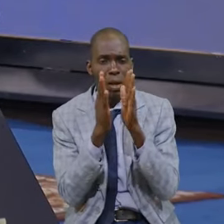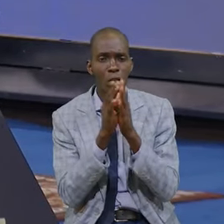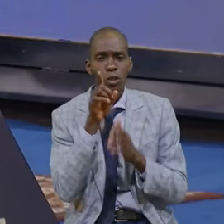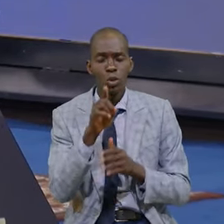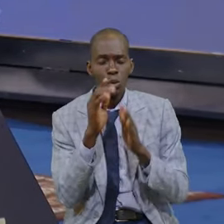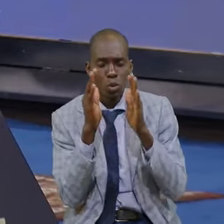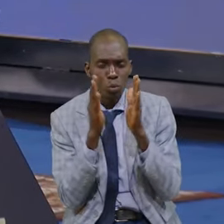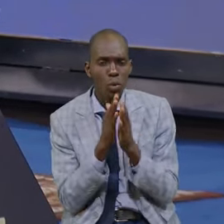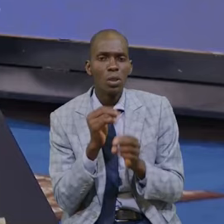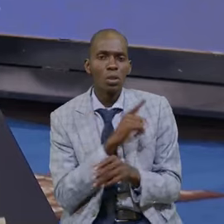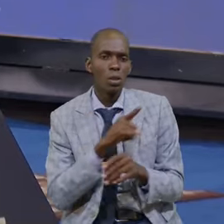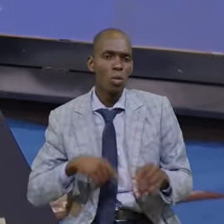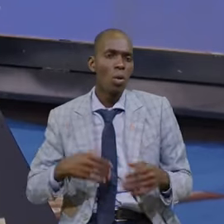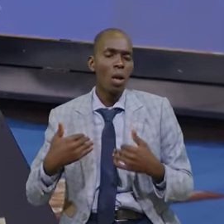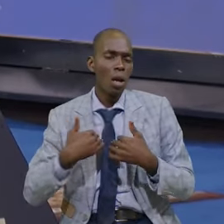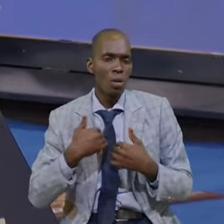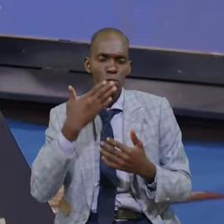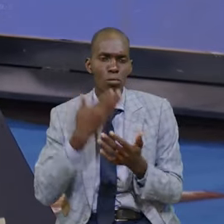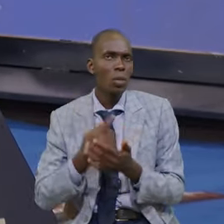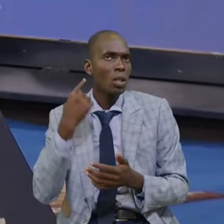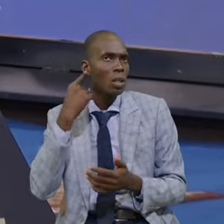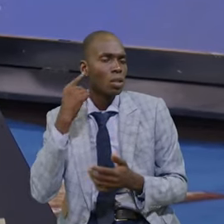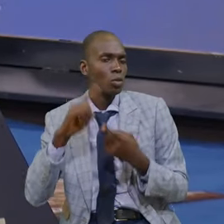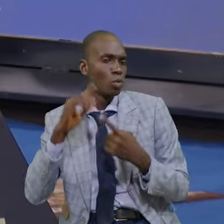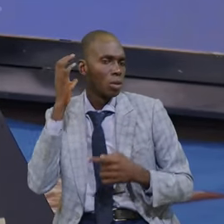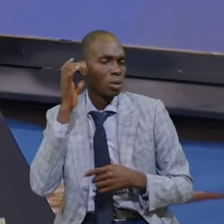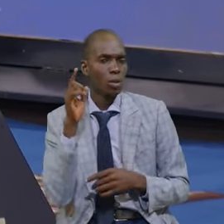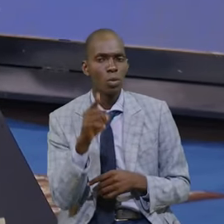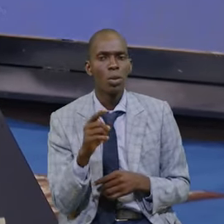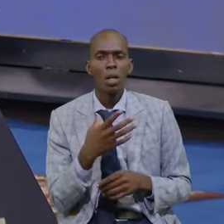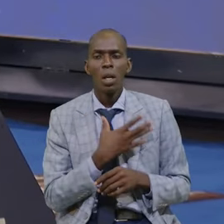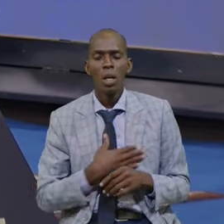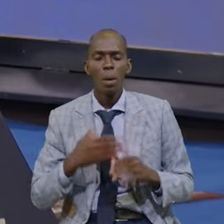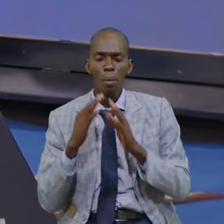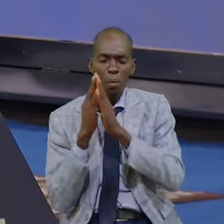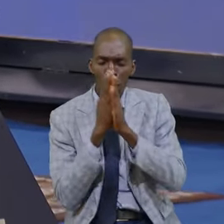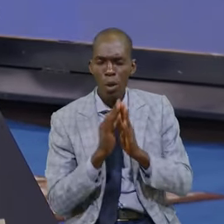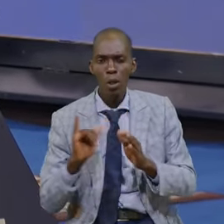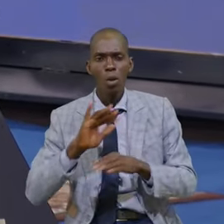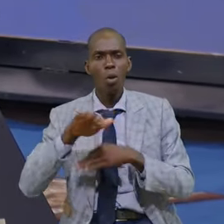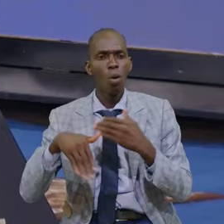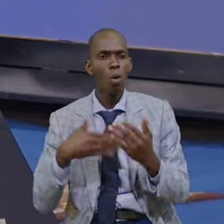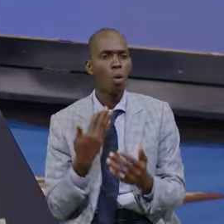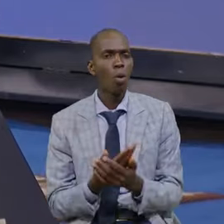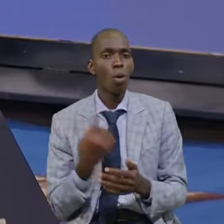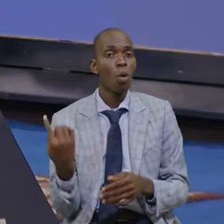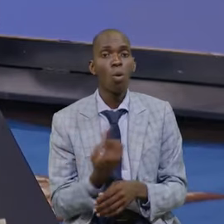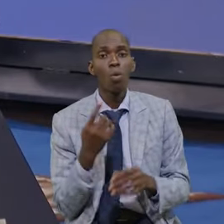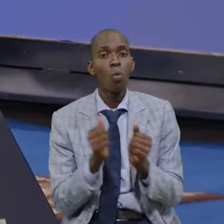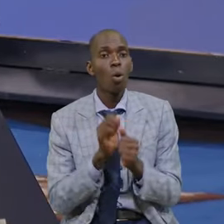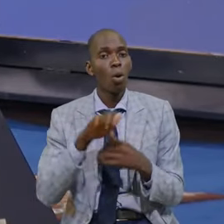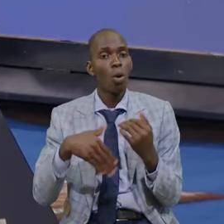Lord has listening ears, and he says, praying always with all prayer and supplication in the